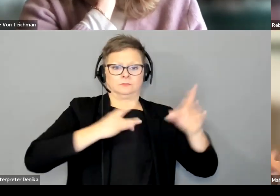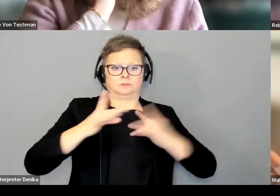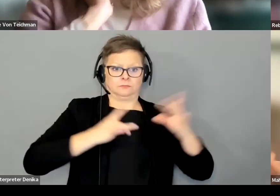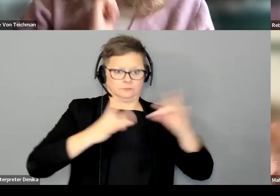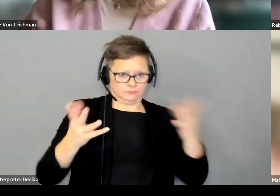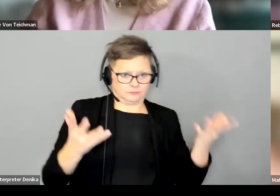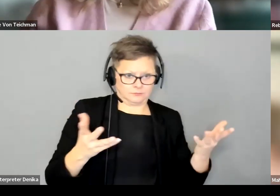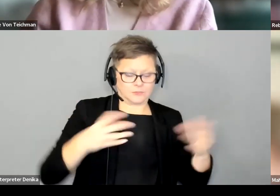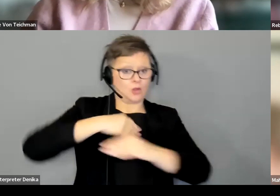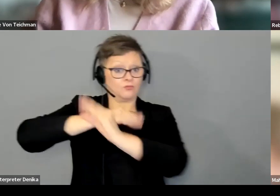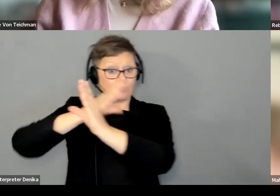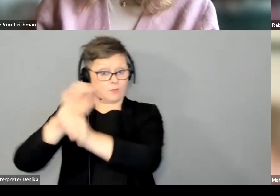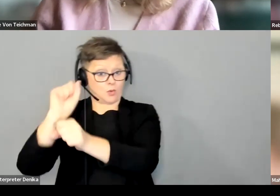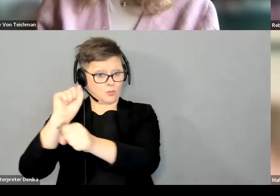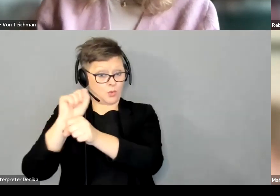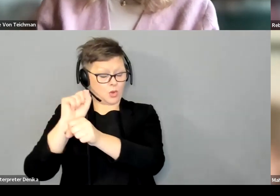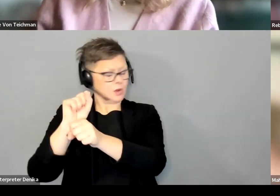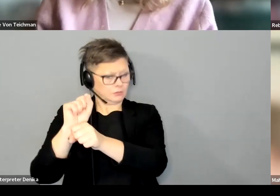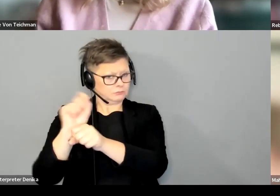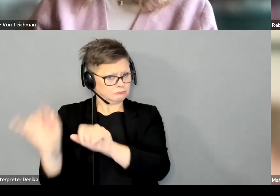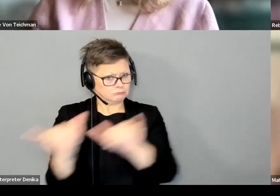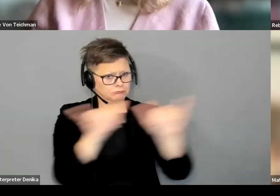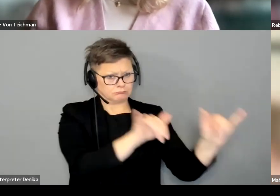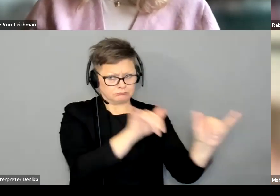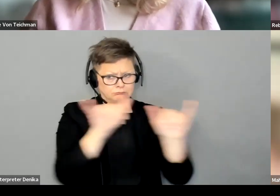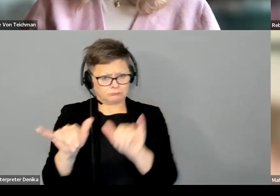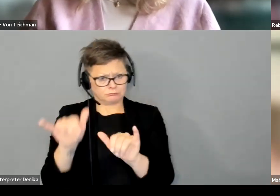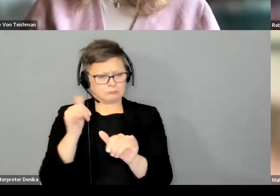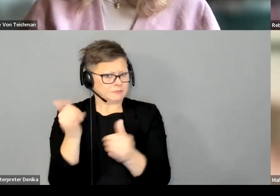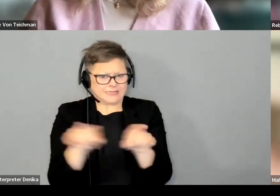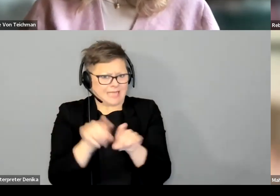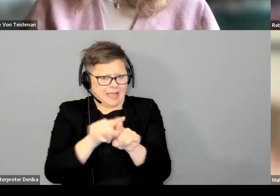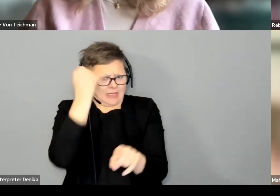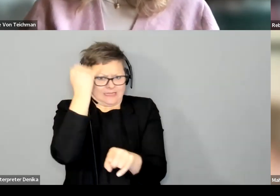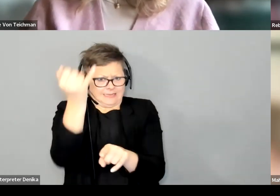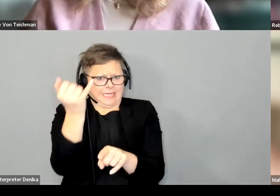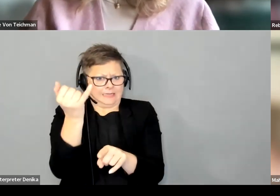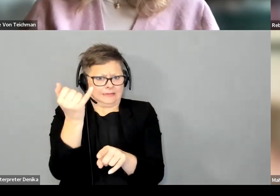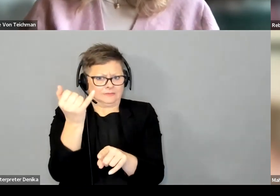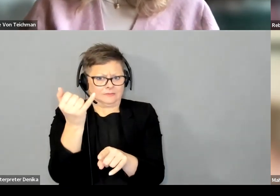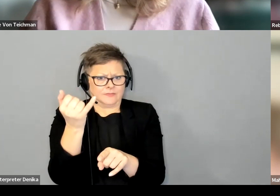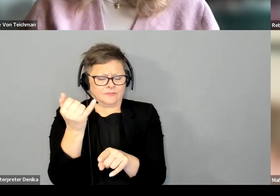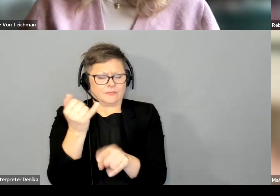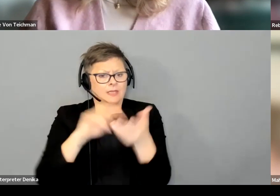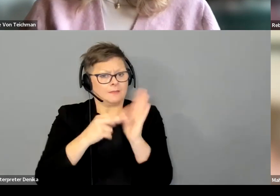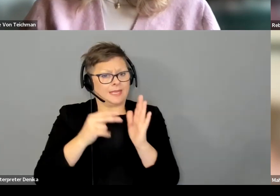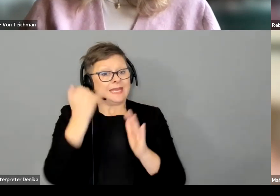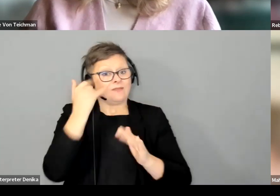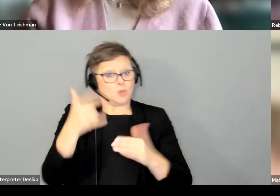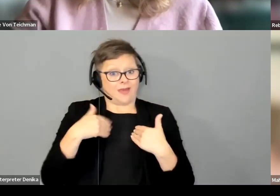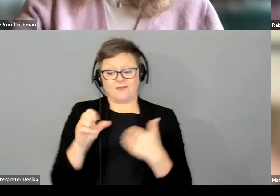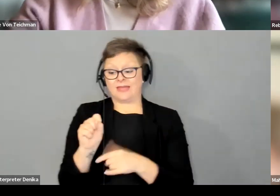Remote work does the same thing for everybody at large that living with a sensory